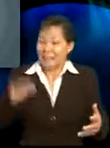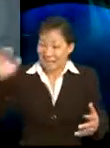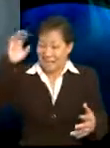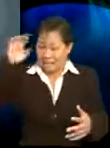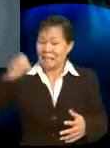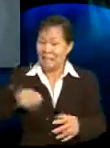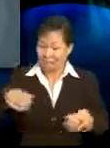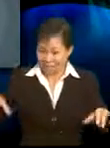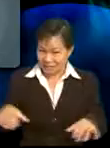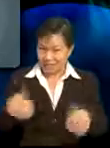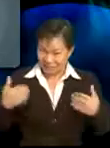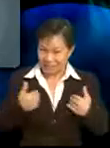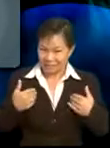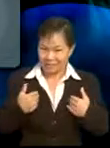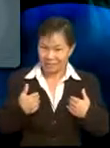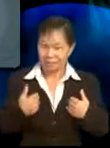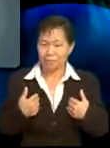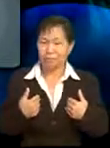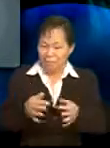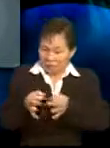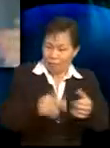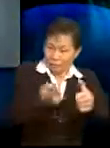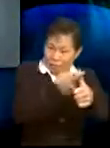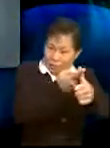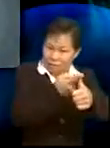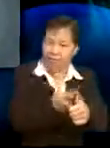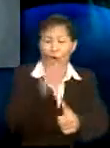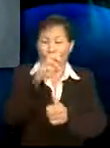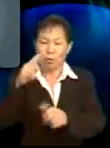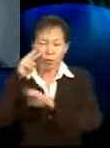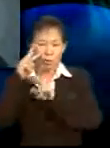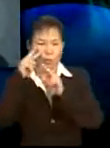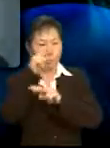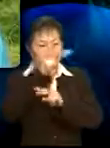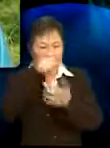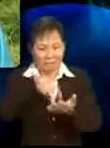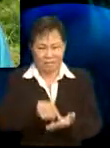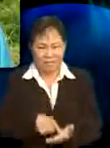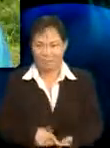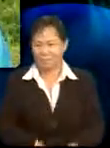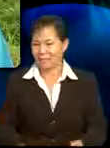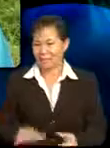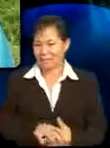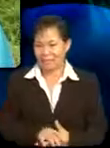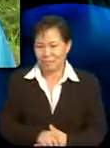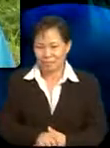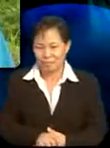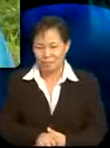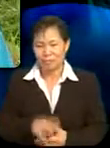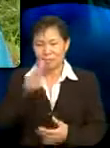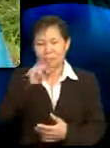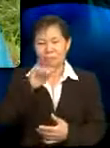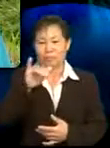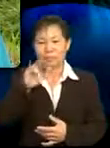He did. Can I explain the first one? Be my guest. Okay, watch this. Hey,